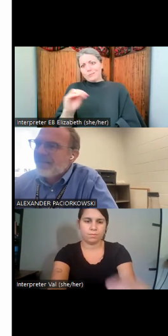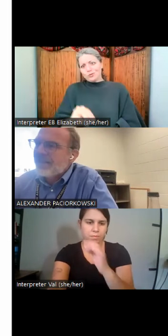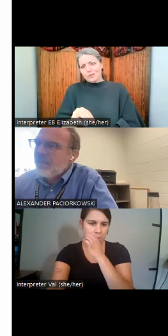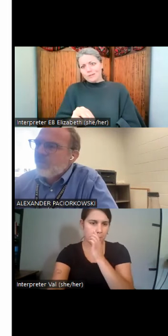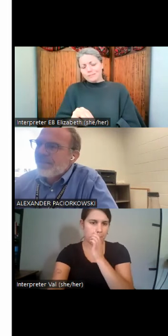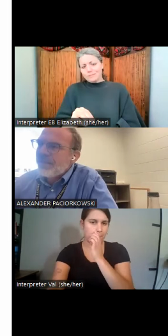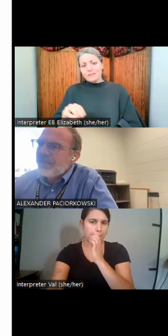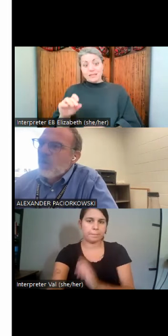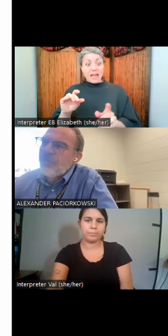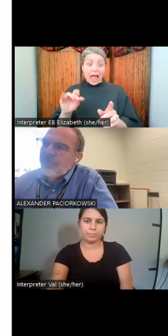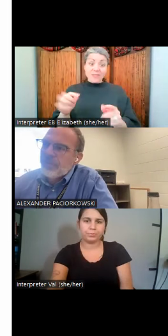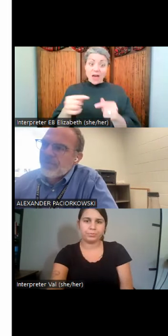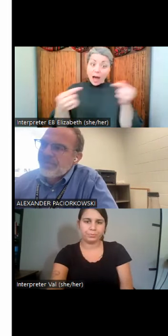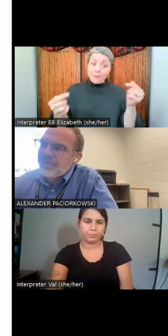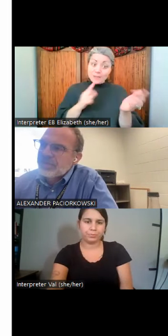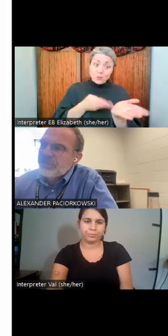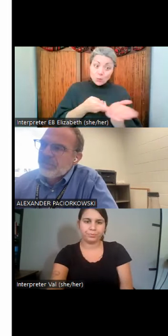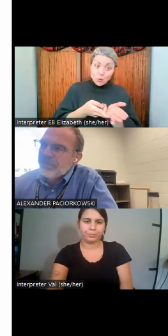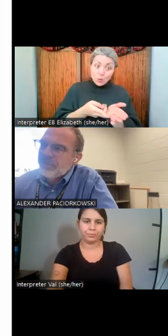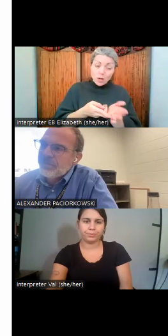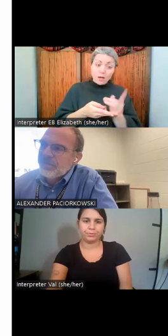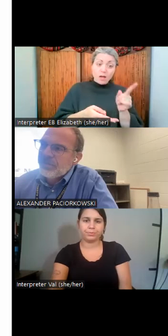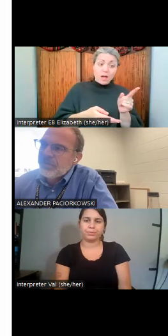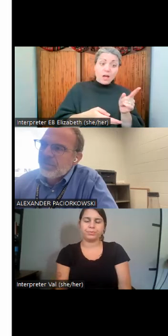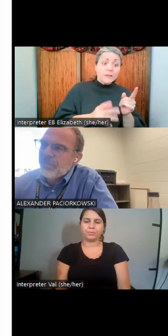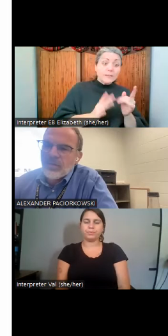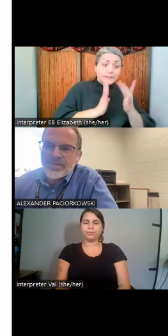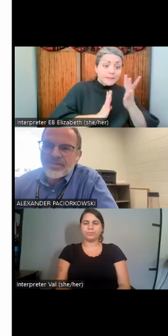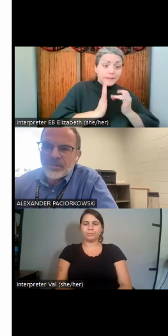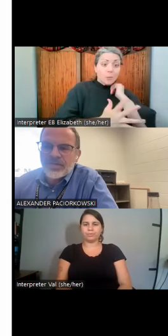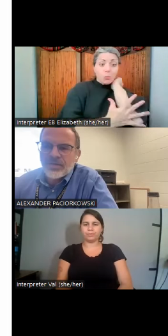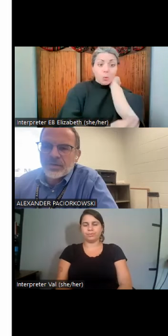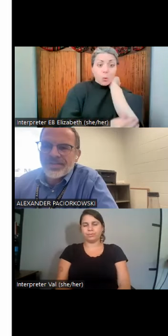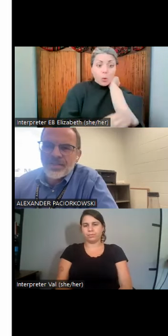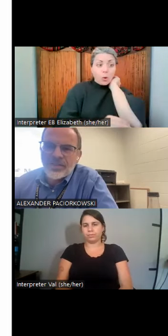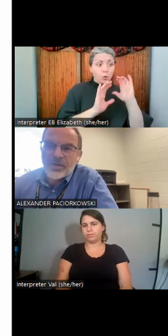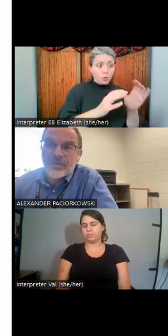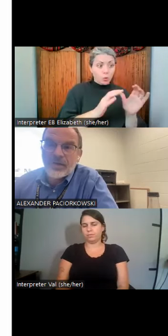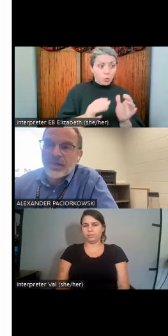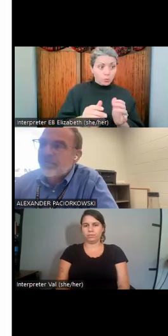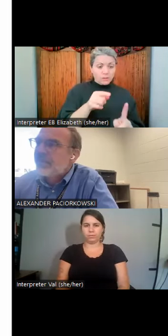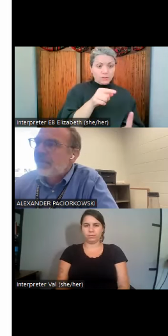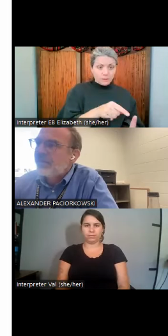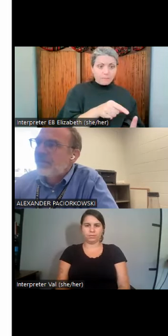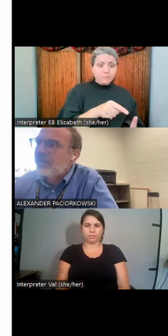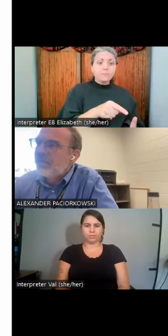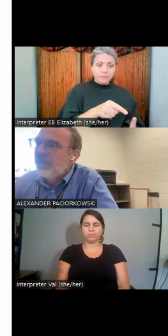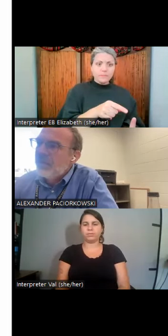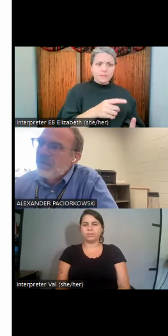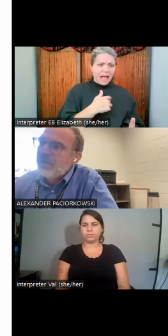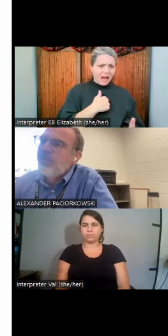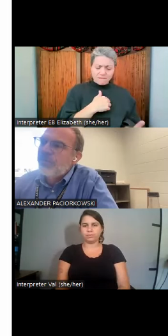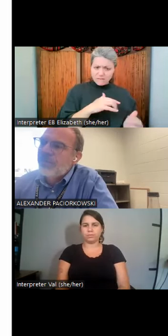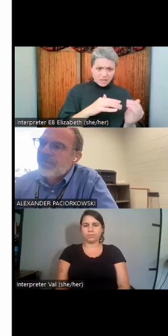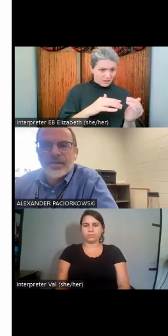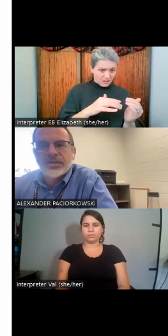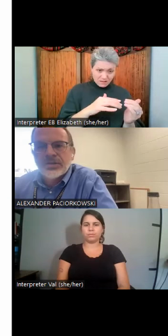the inverse, we see an overrepresentation among the poorest families earning less than $35,000 a year,